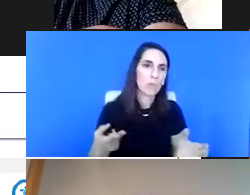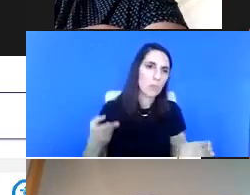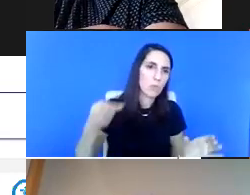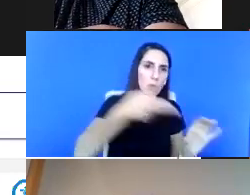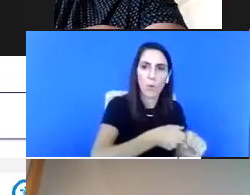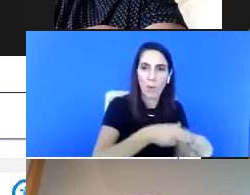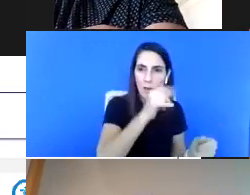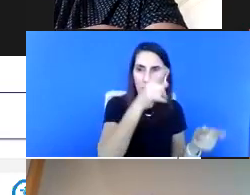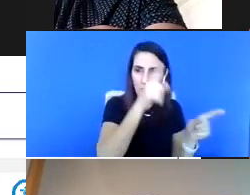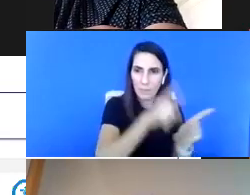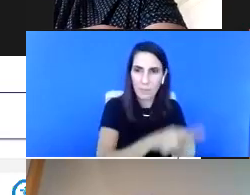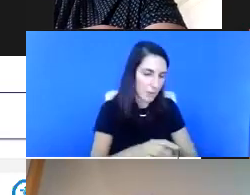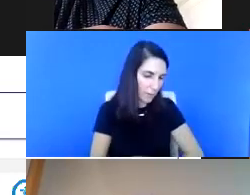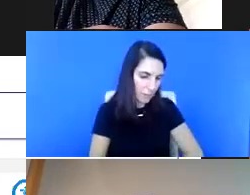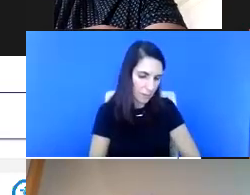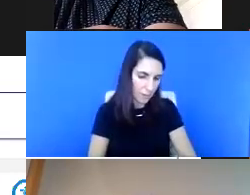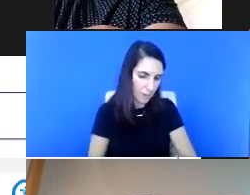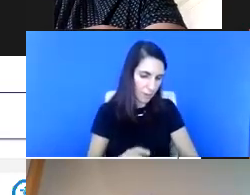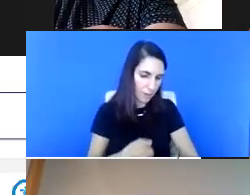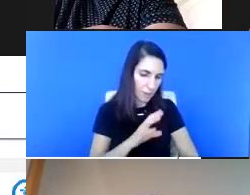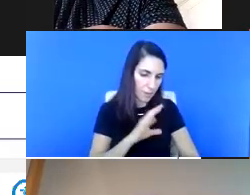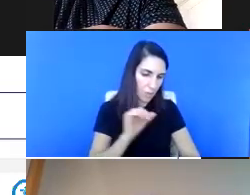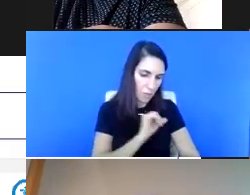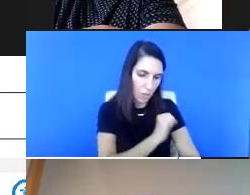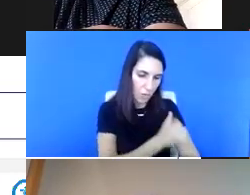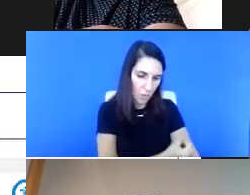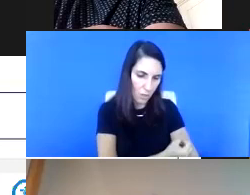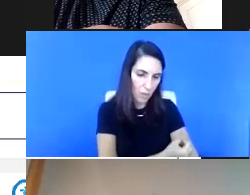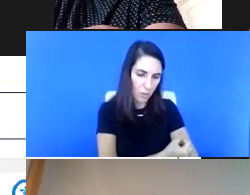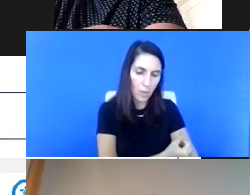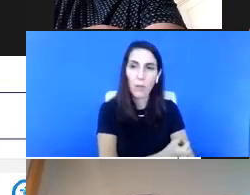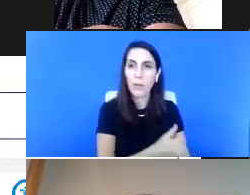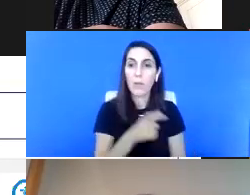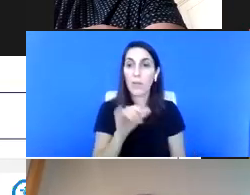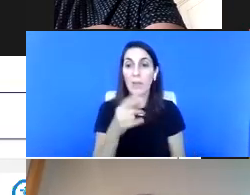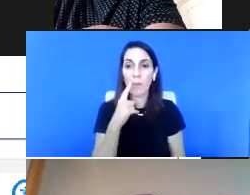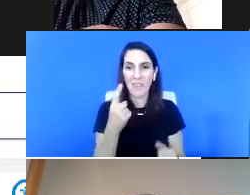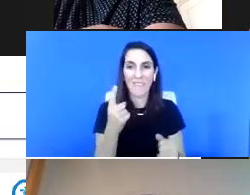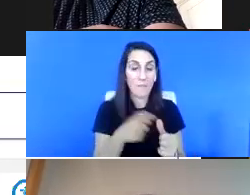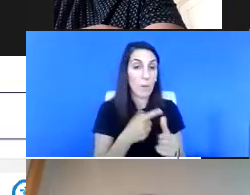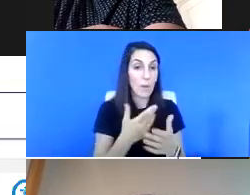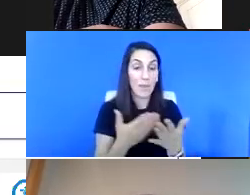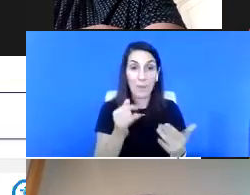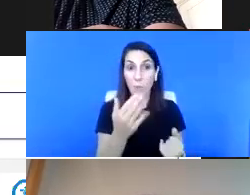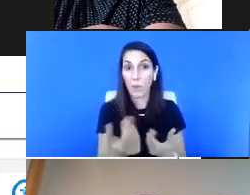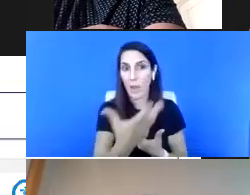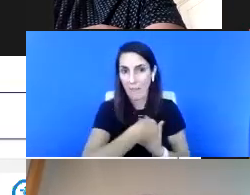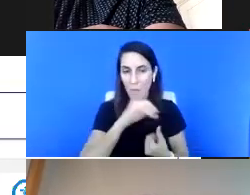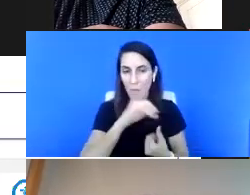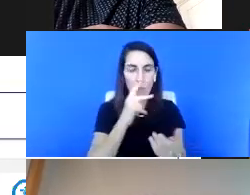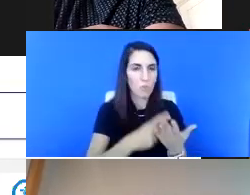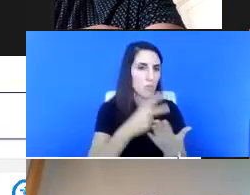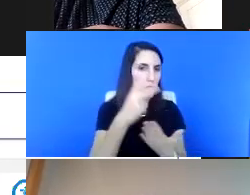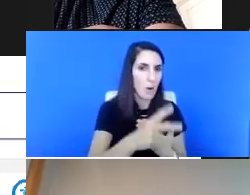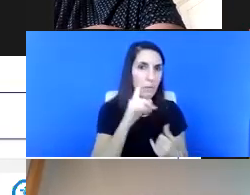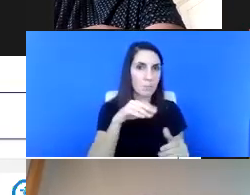consenting and authorizing the use of electronic health records. This is the first thing you would do if you were wanting to get involved in the program. You would go through the